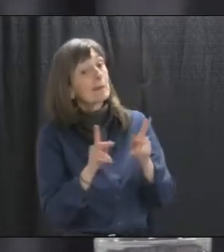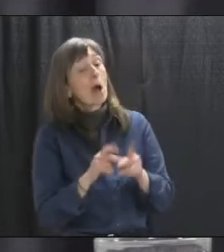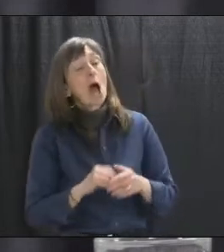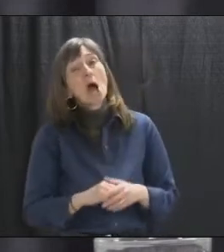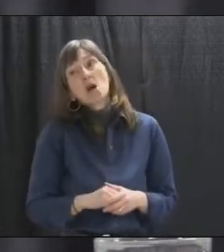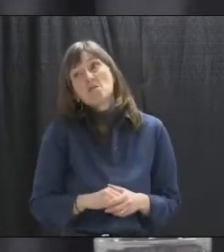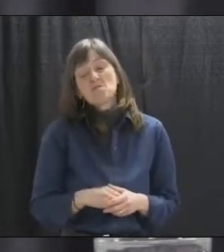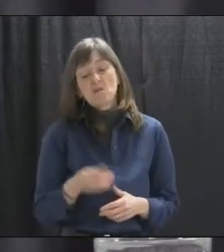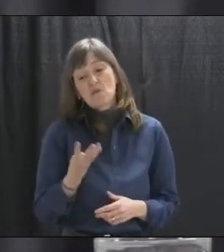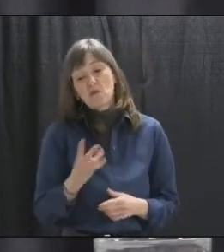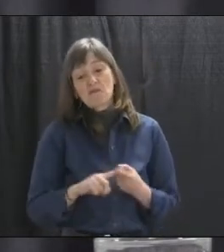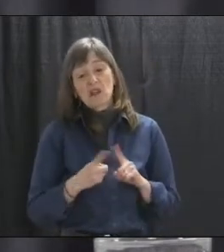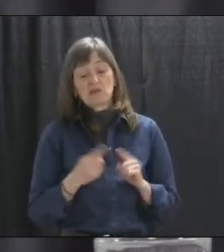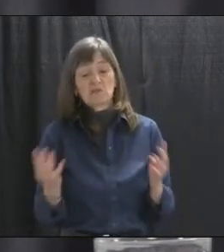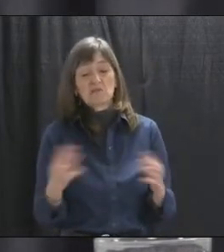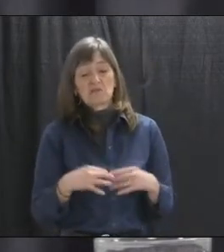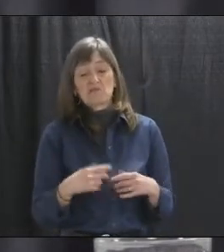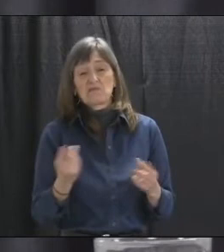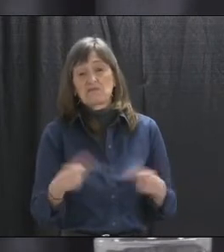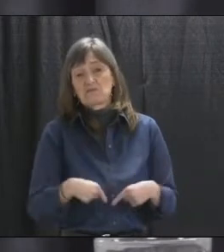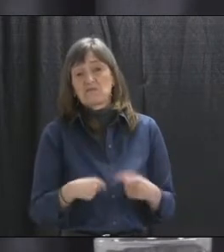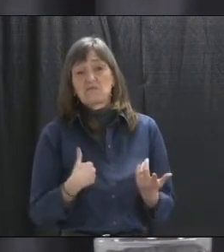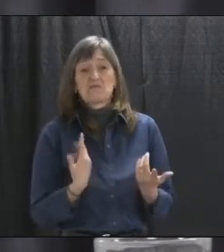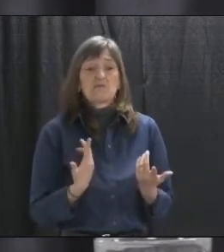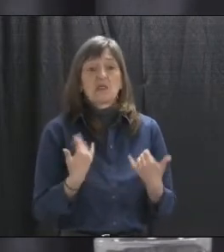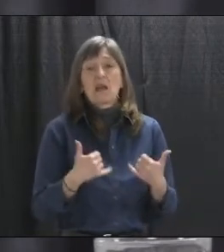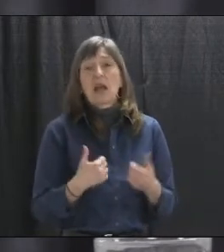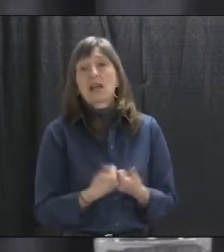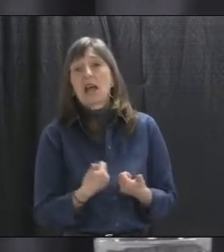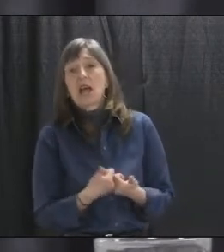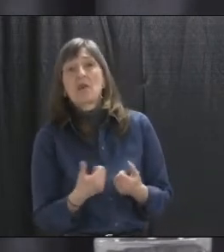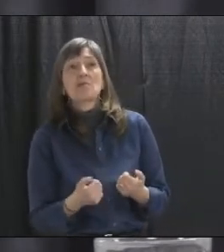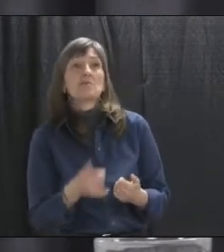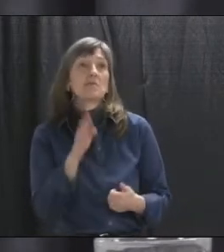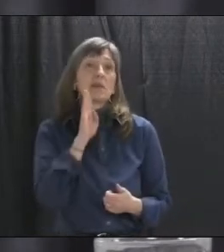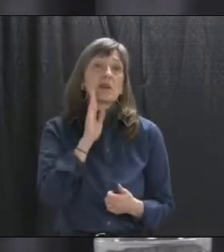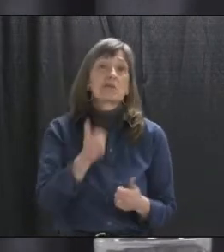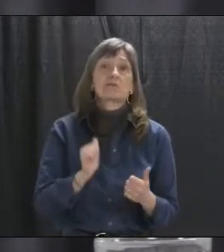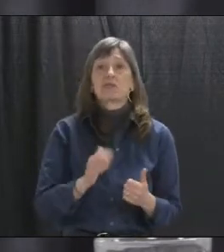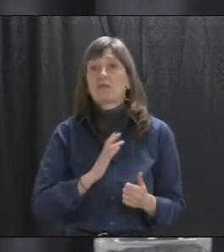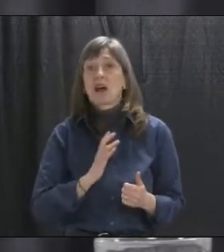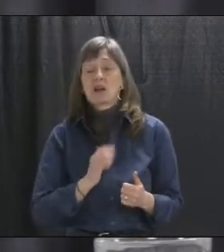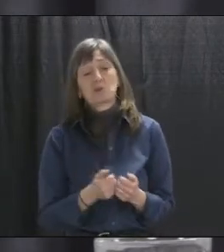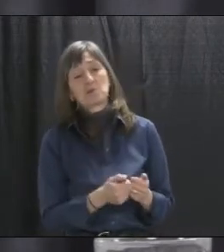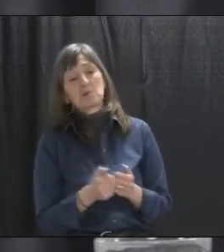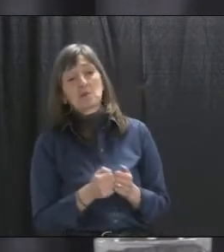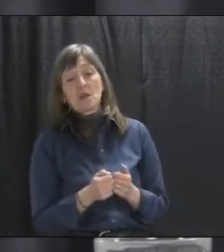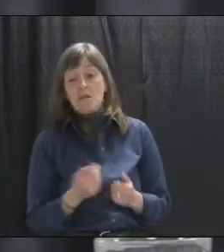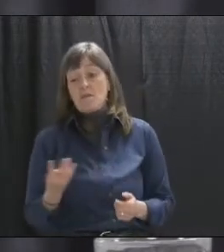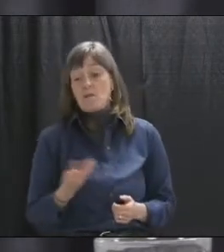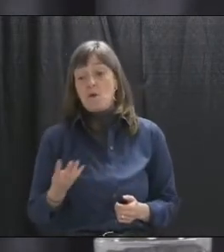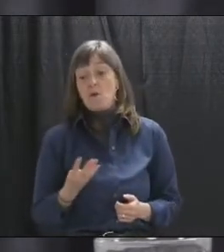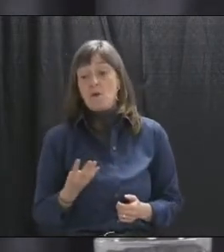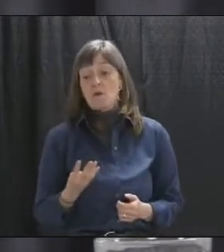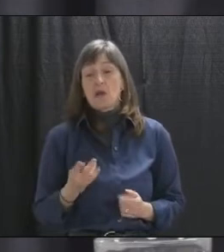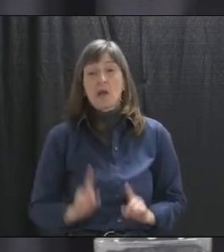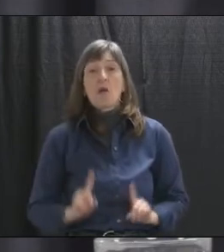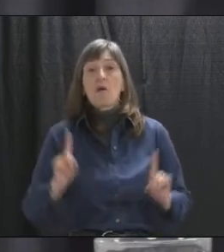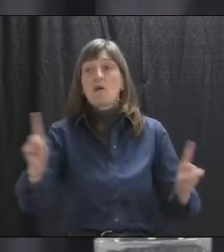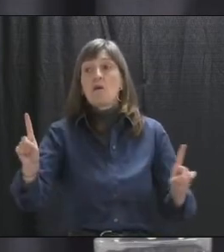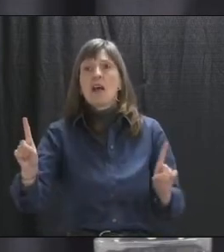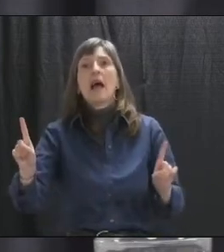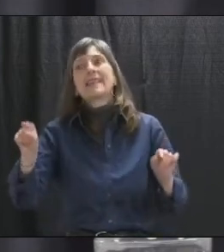I'm going to have 4 buddies round tonight and we're going to play PlayStation and have a few beers. And then each of those 4 will go off and do exactly the same